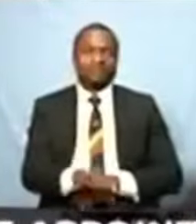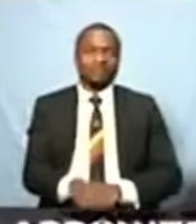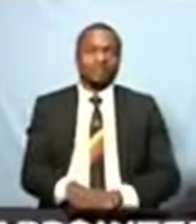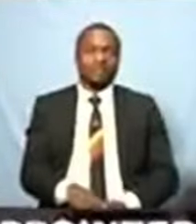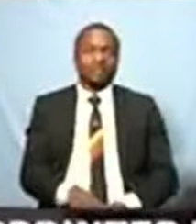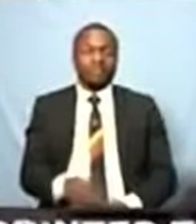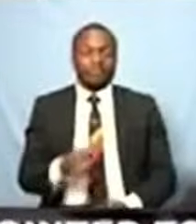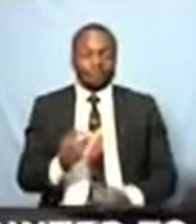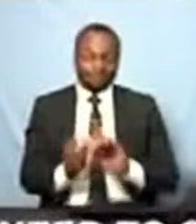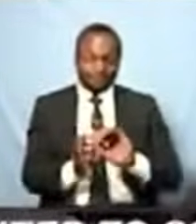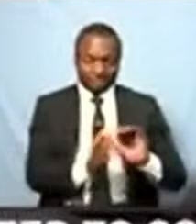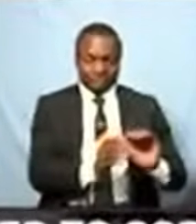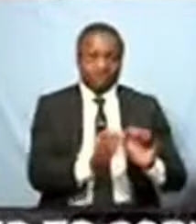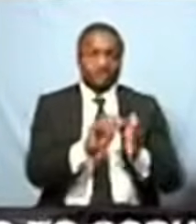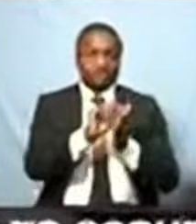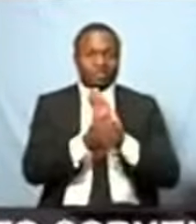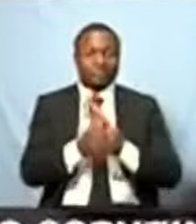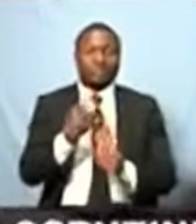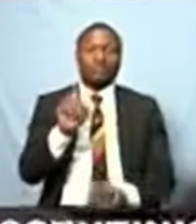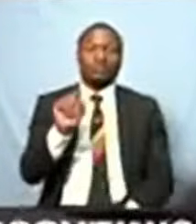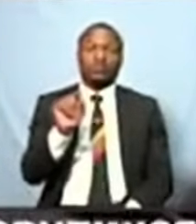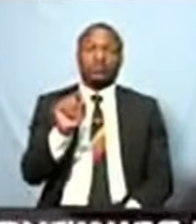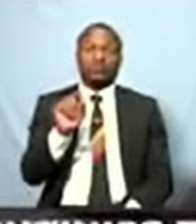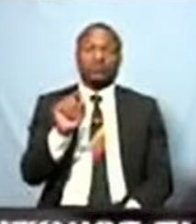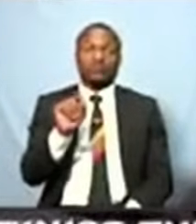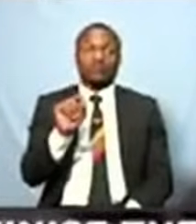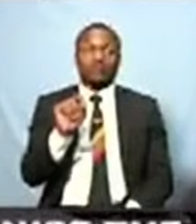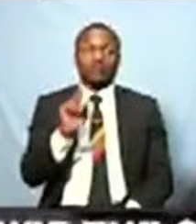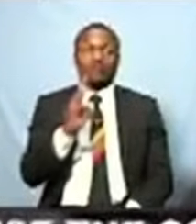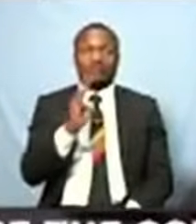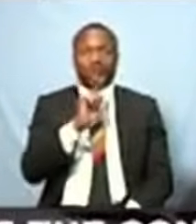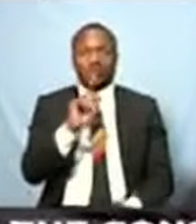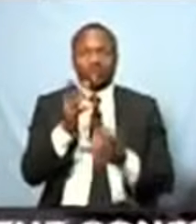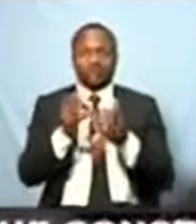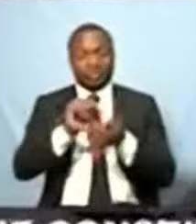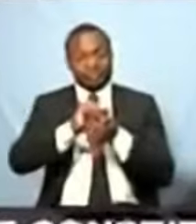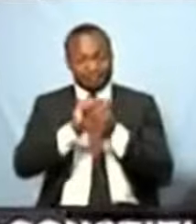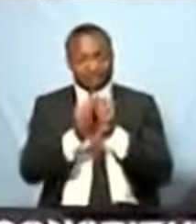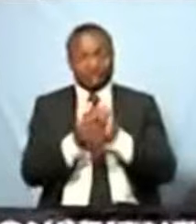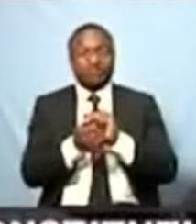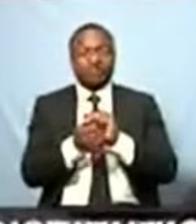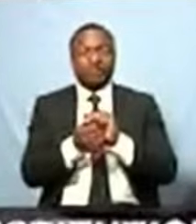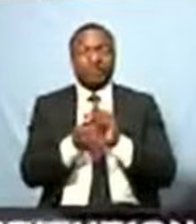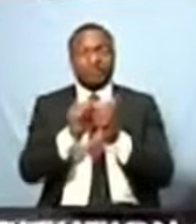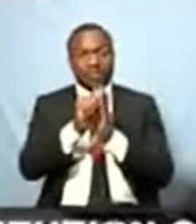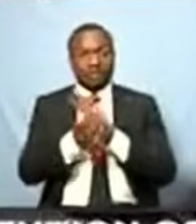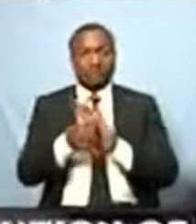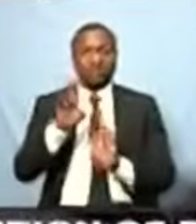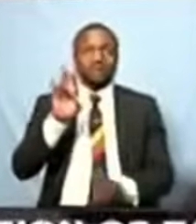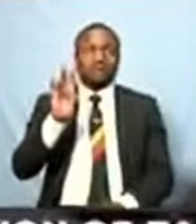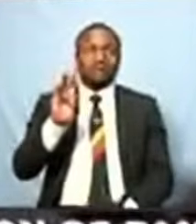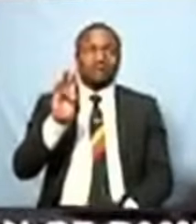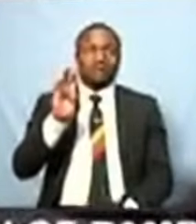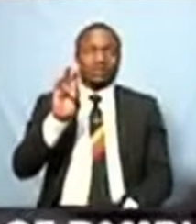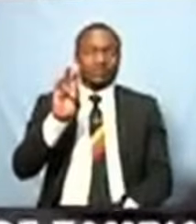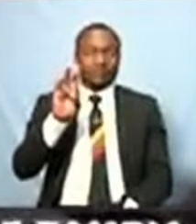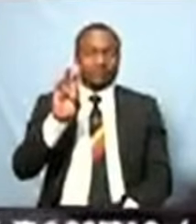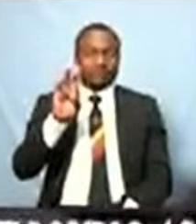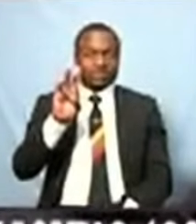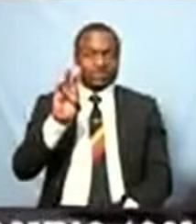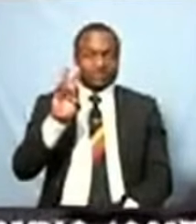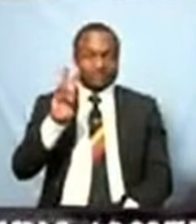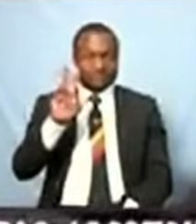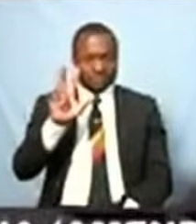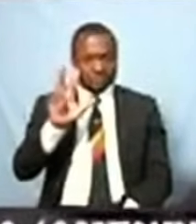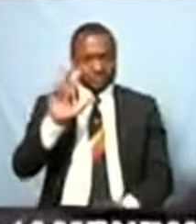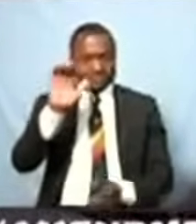I move, Chairperson, to Article 20 of the bill, which seeks to amend Article 76(3),